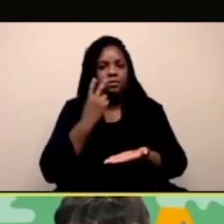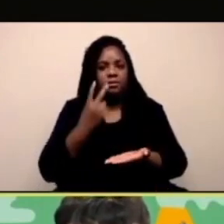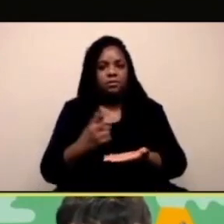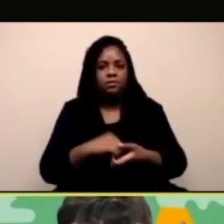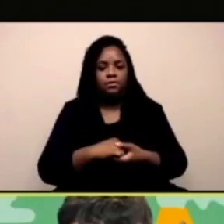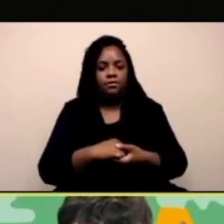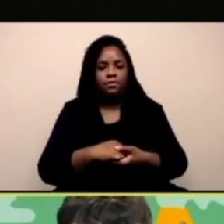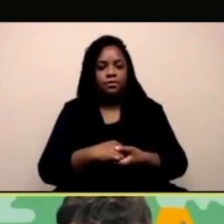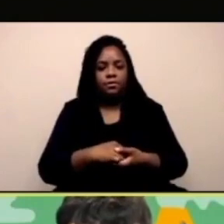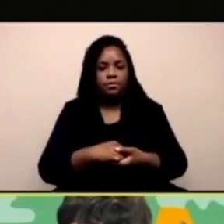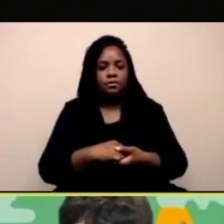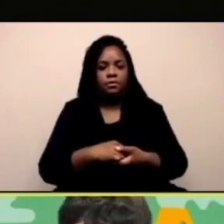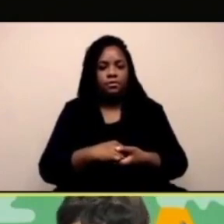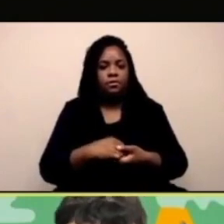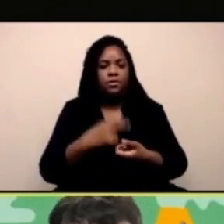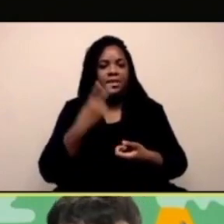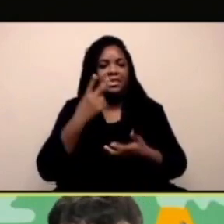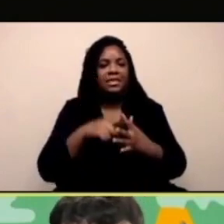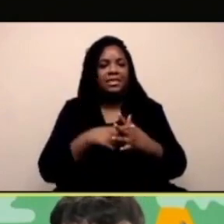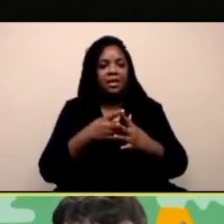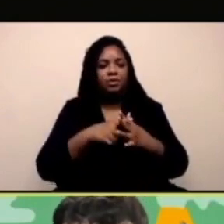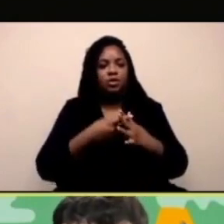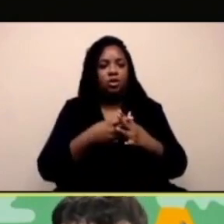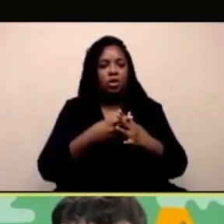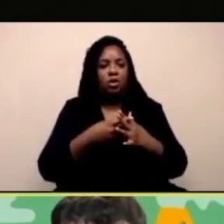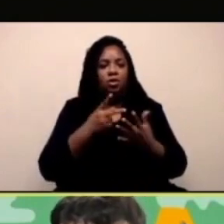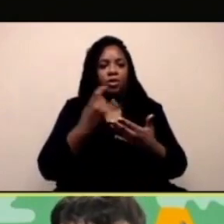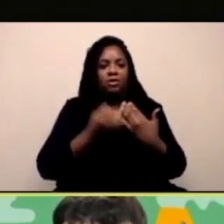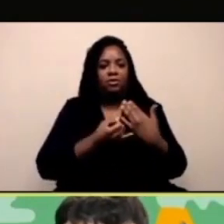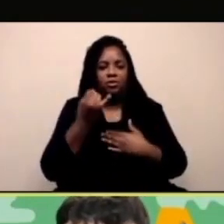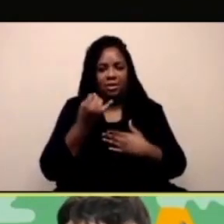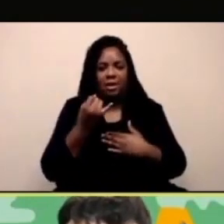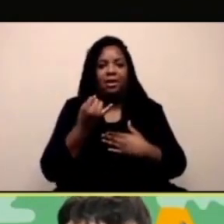and we'll show some starter projects. So the hat and glasses,